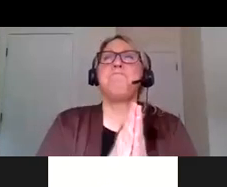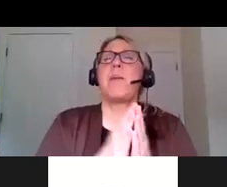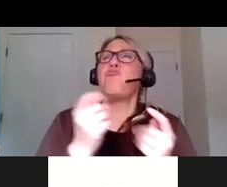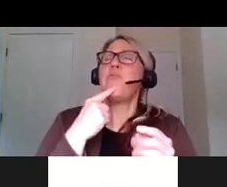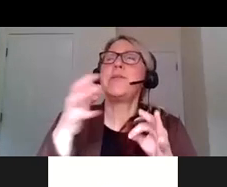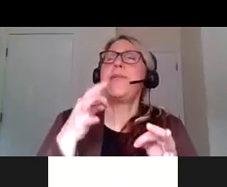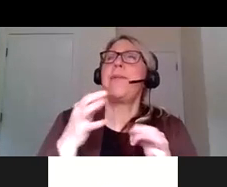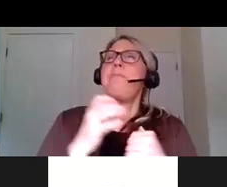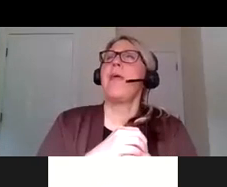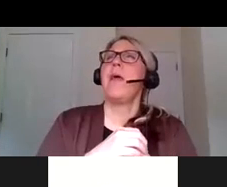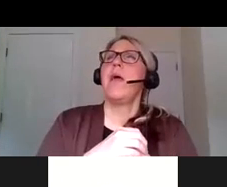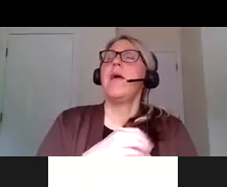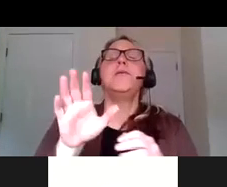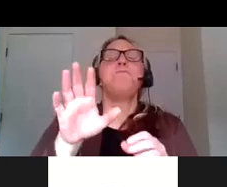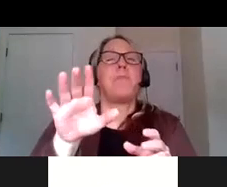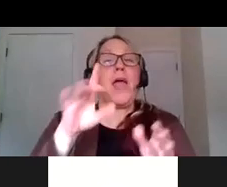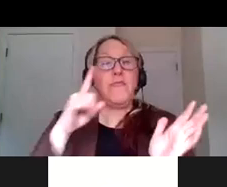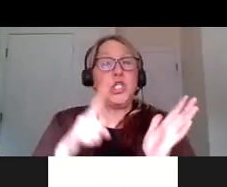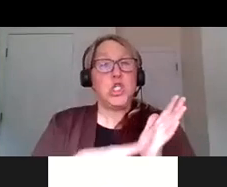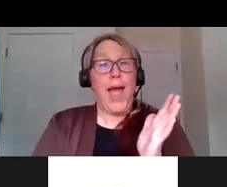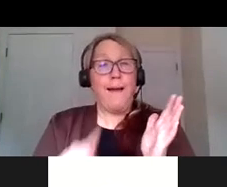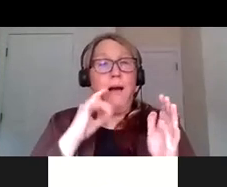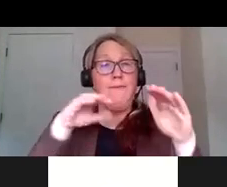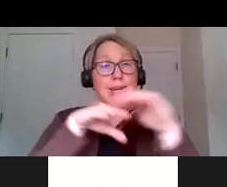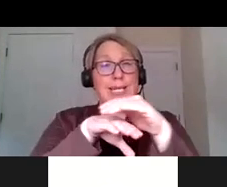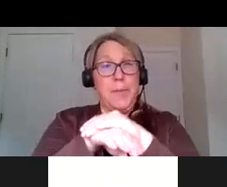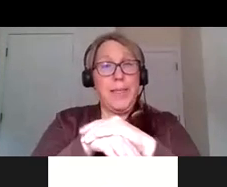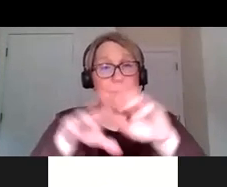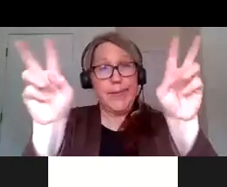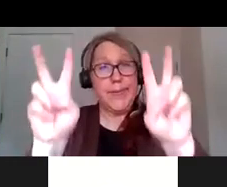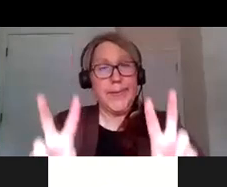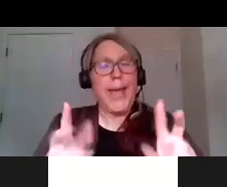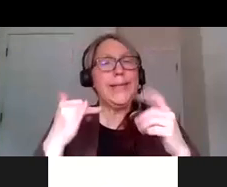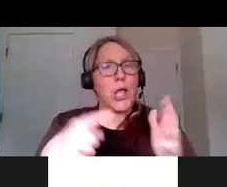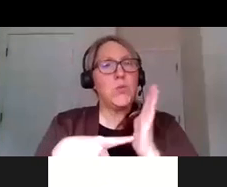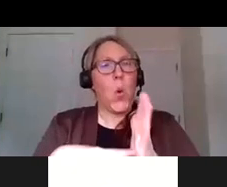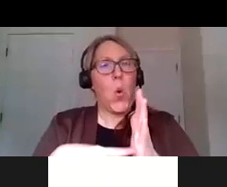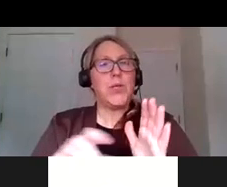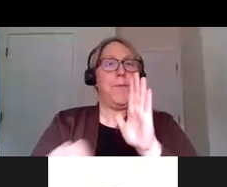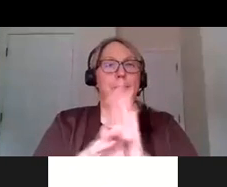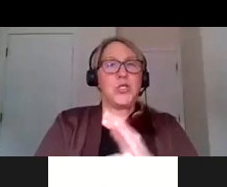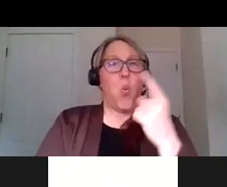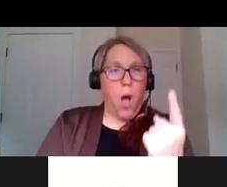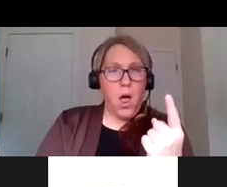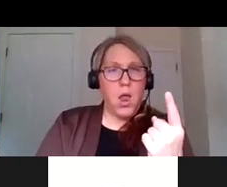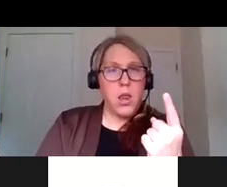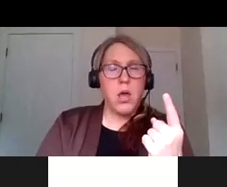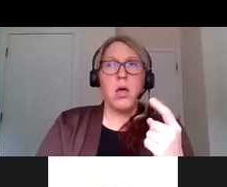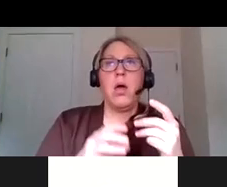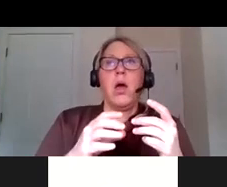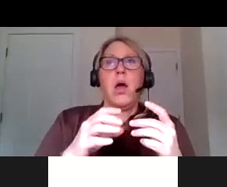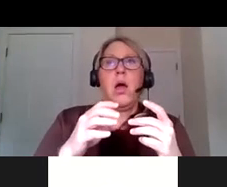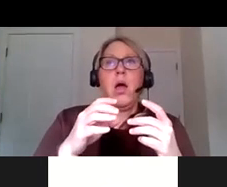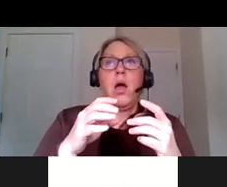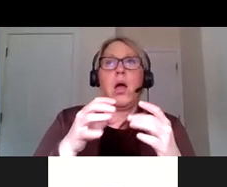when it's doing the check of the accessibility, it still shows, picture 1, and then the